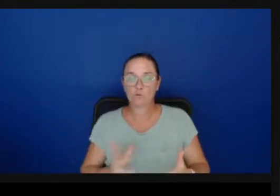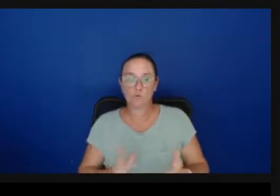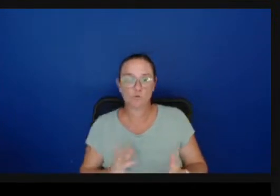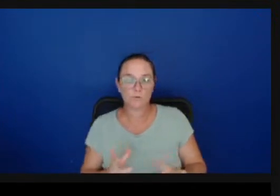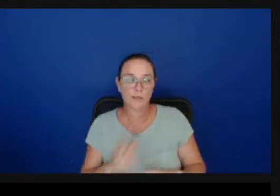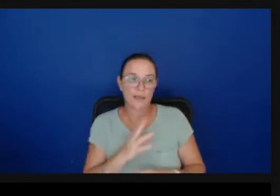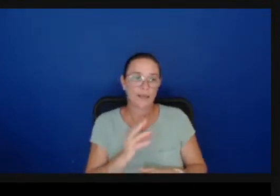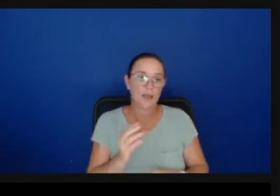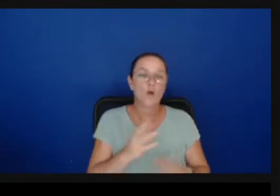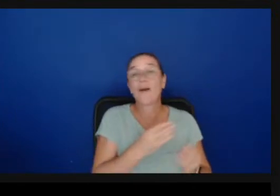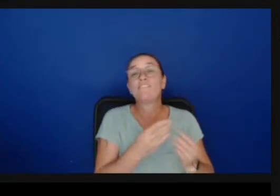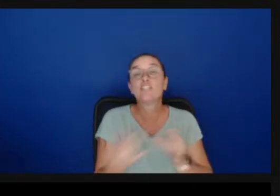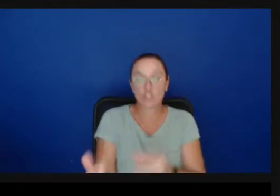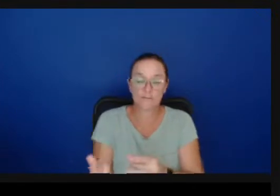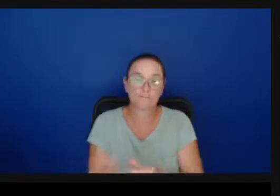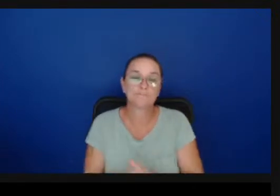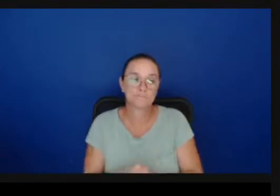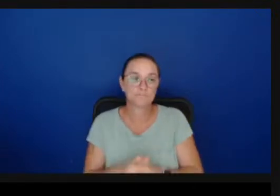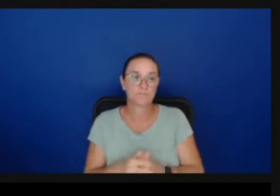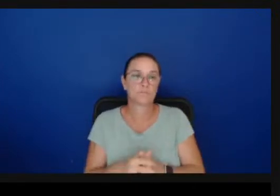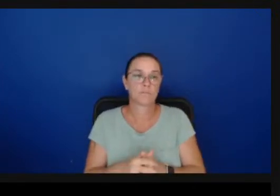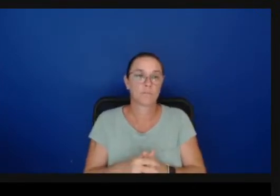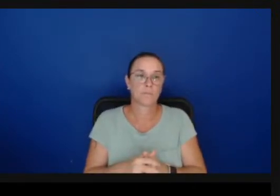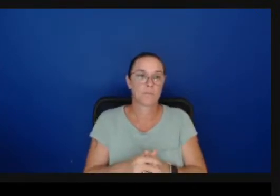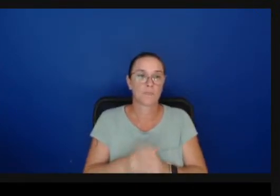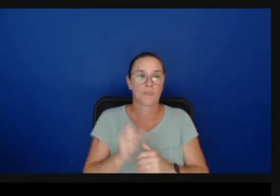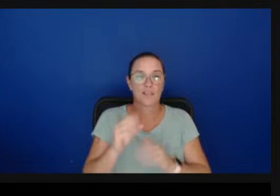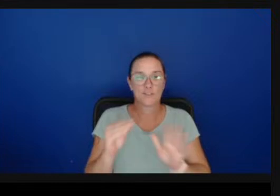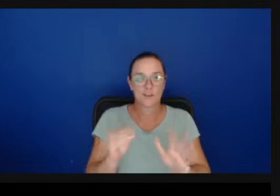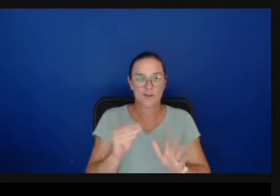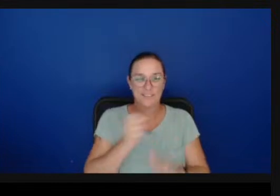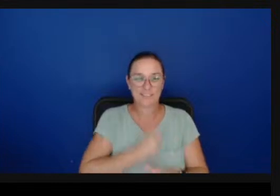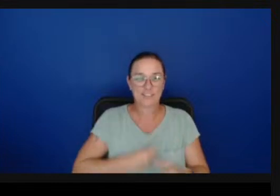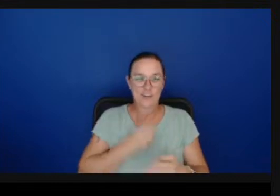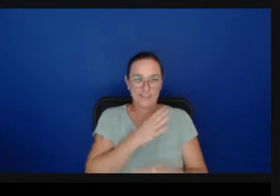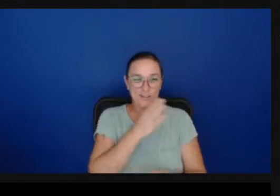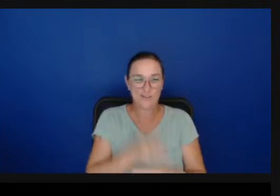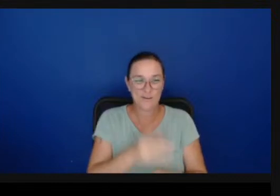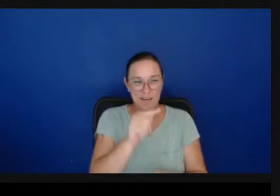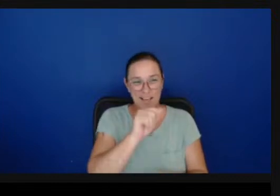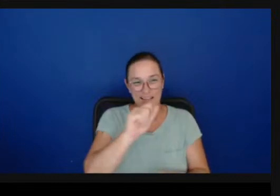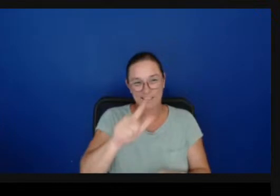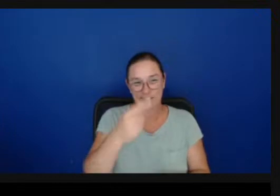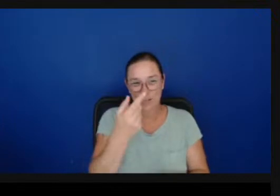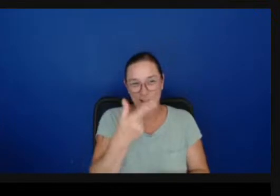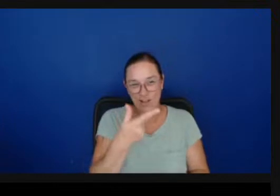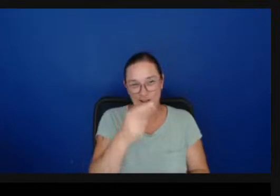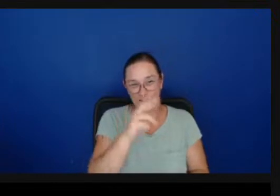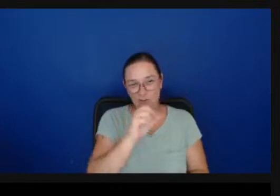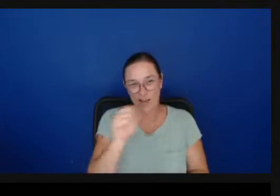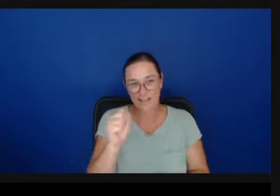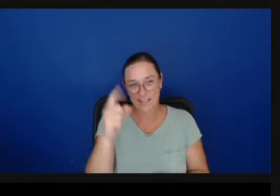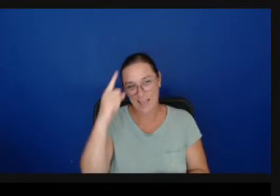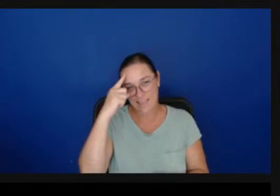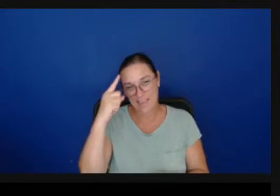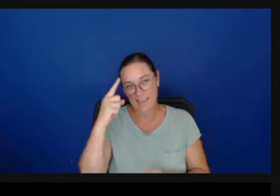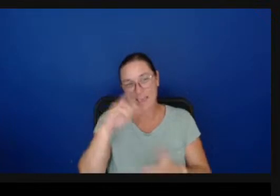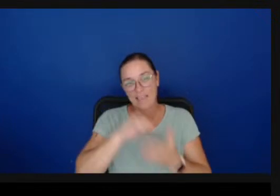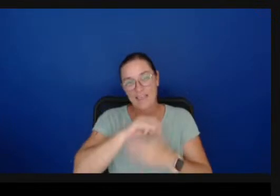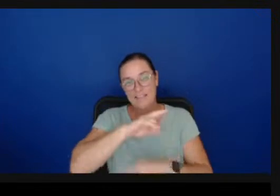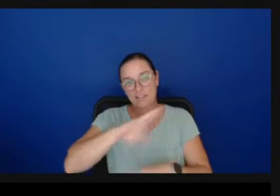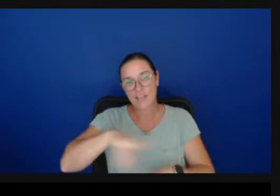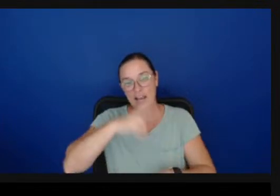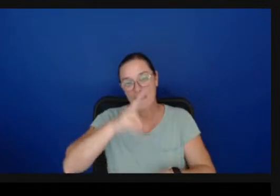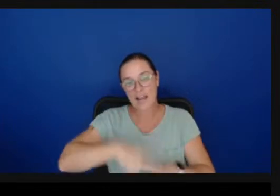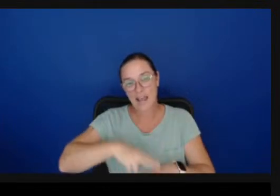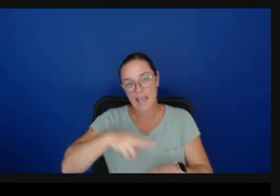And yeah, so just sorry, interrupt. The tall grass, I think, is the Tallgrass Prairie National Preserve,